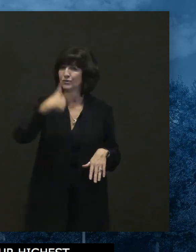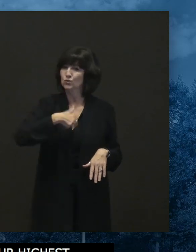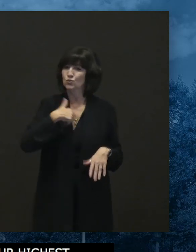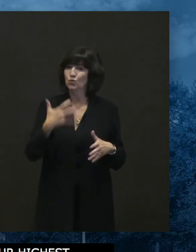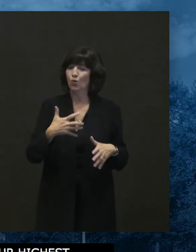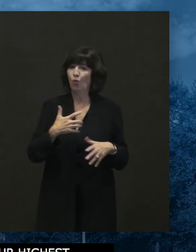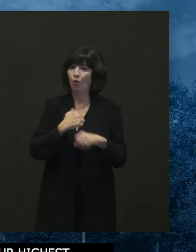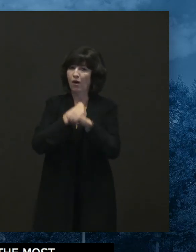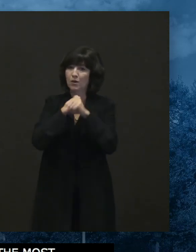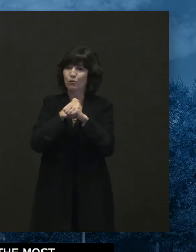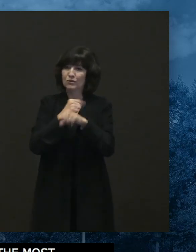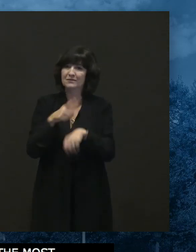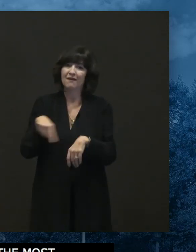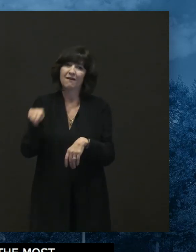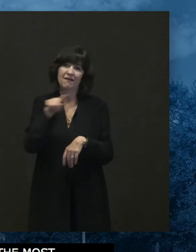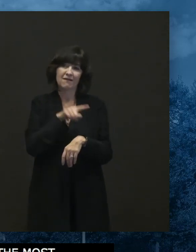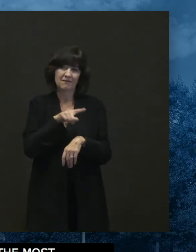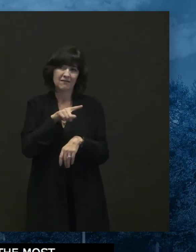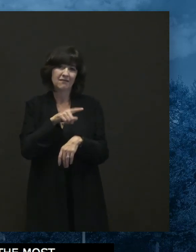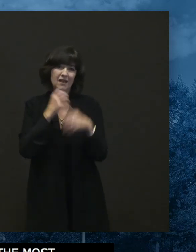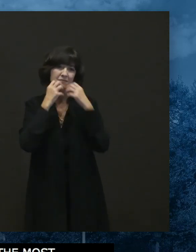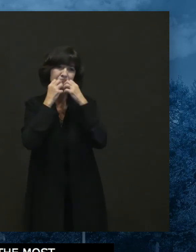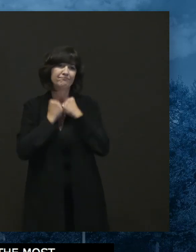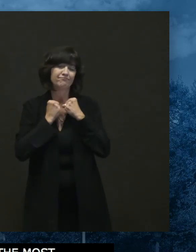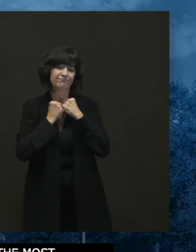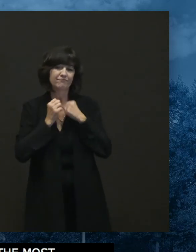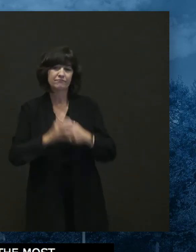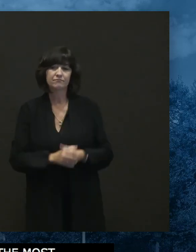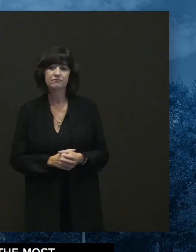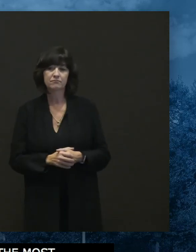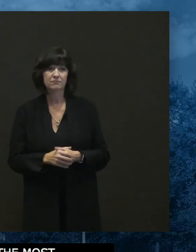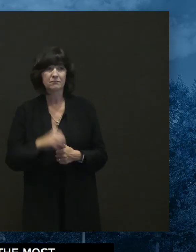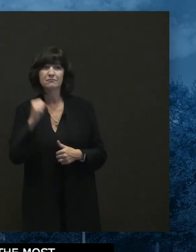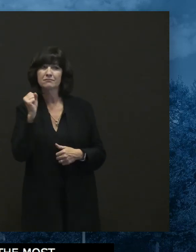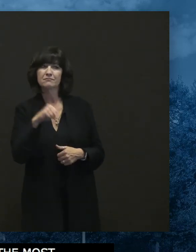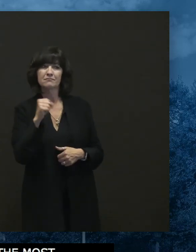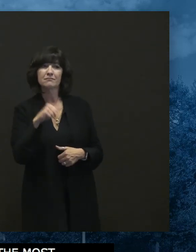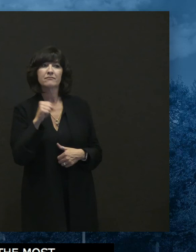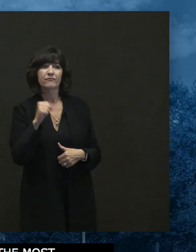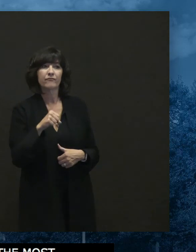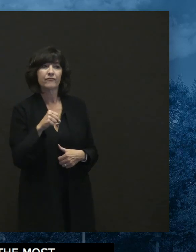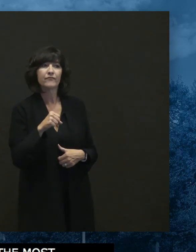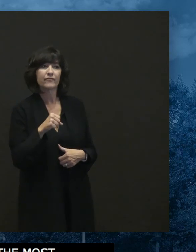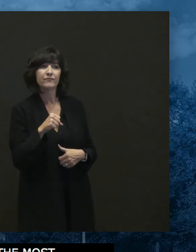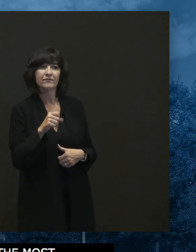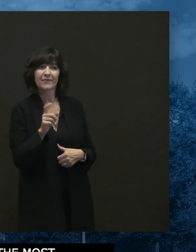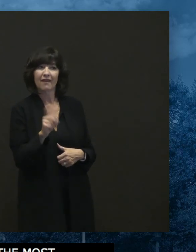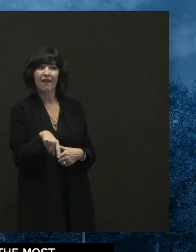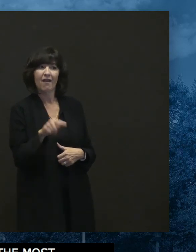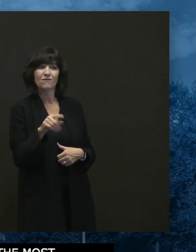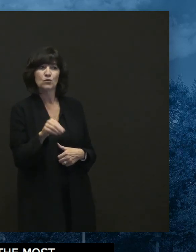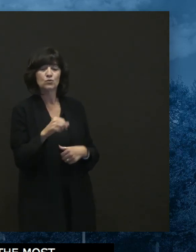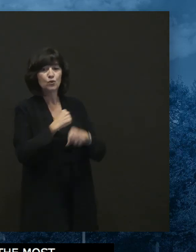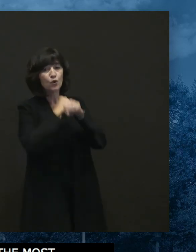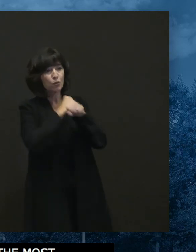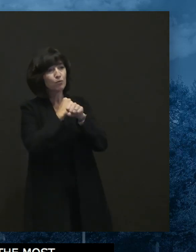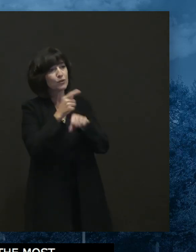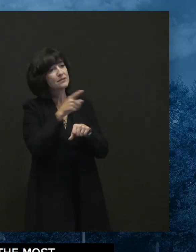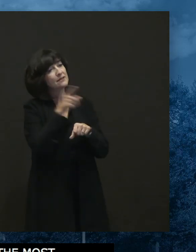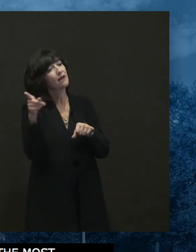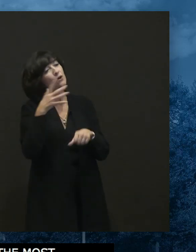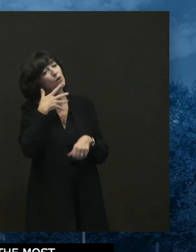Yeah, absolutely. Vigilance in protecting this population is so incredibly